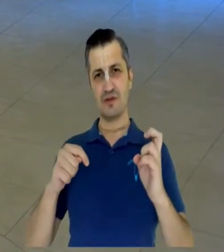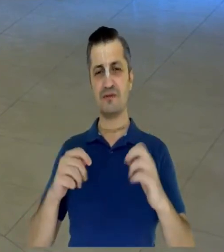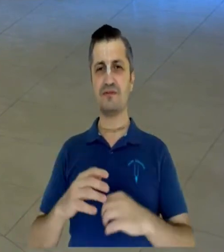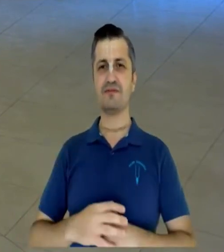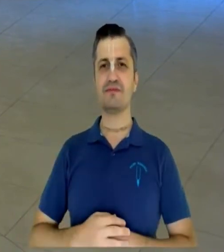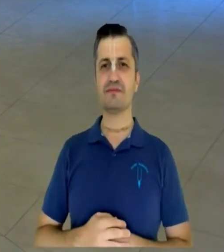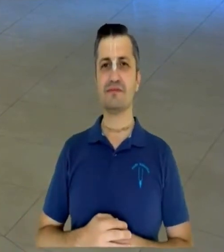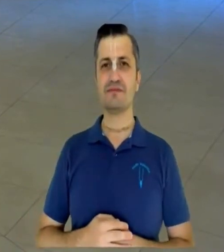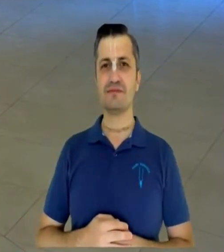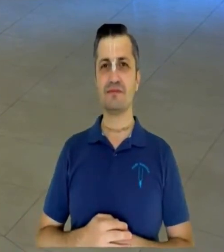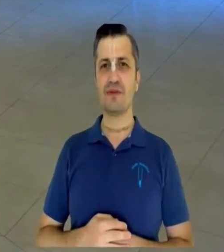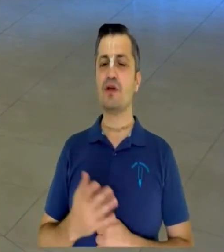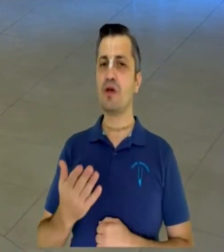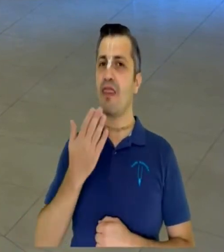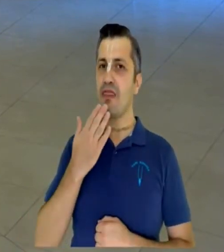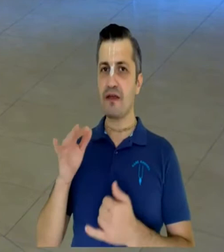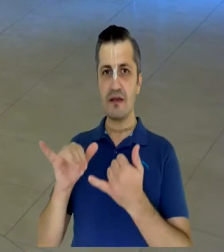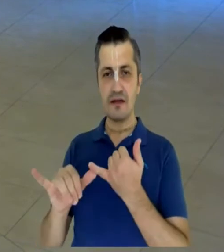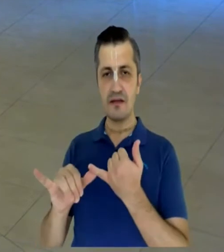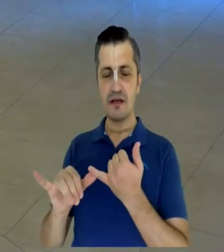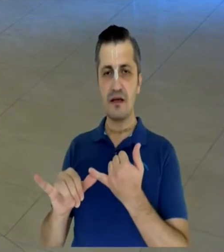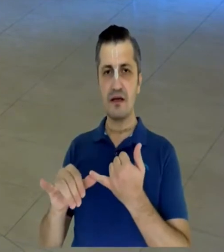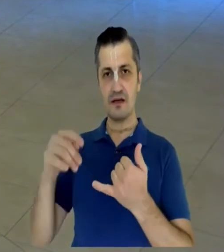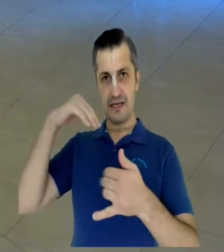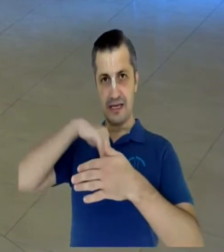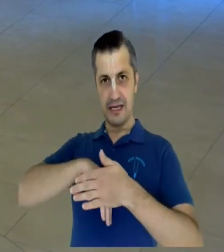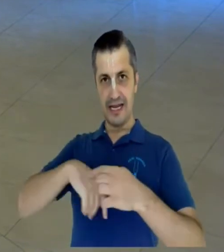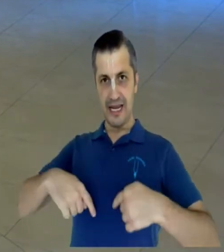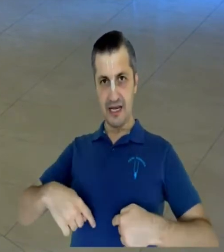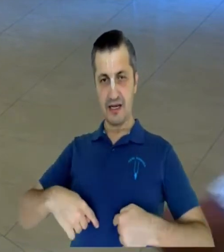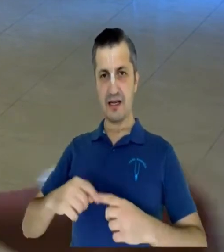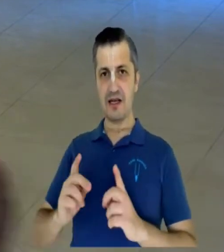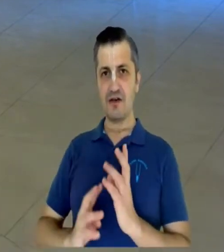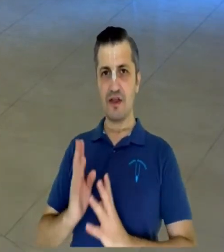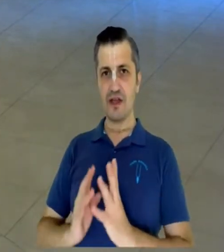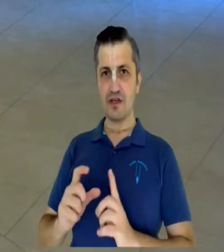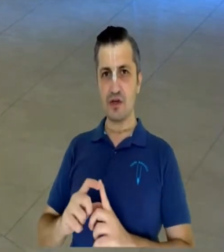then we can actually eat more. So this is Ayurveda,